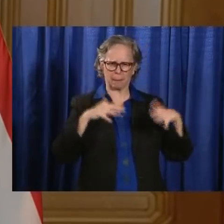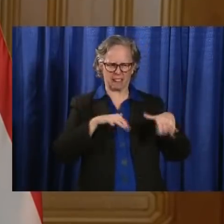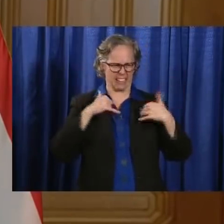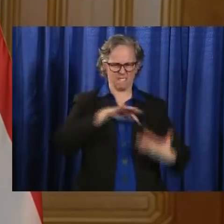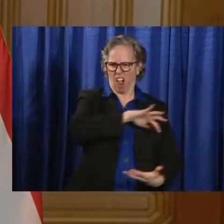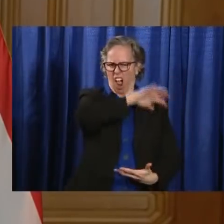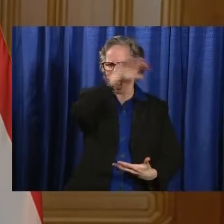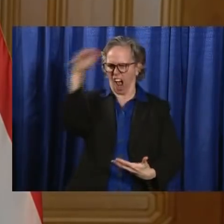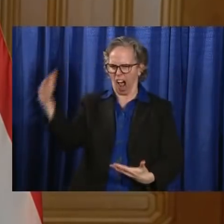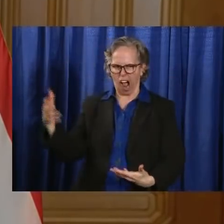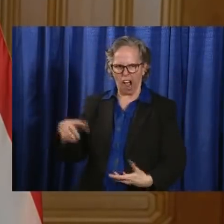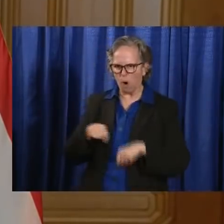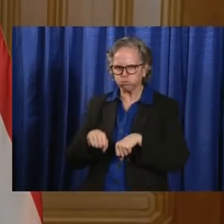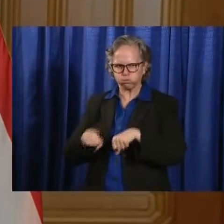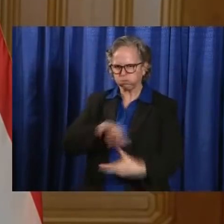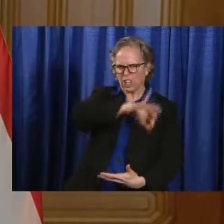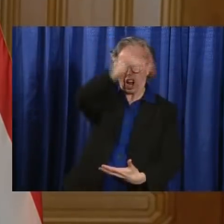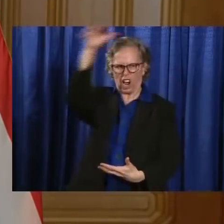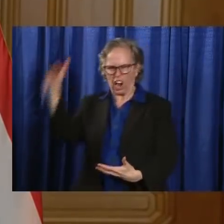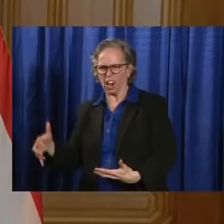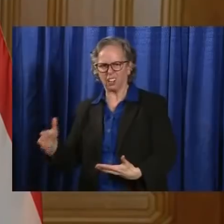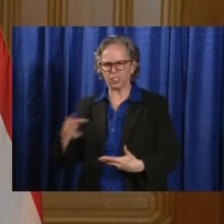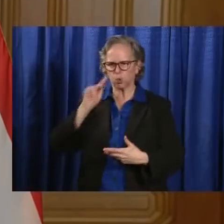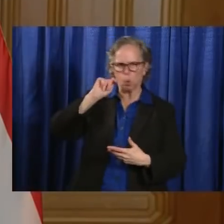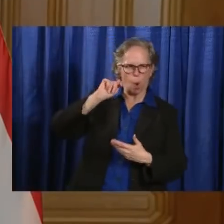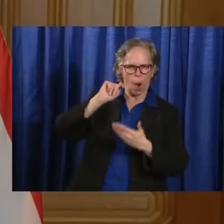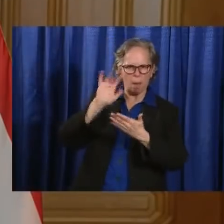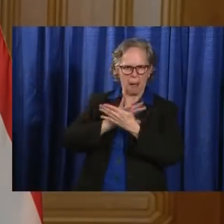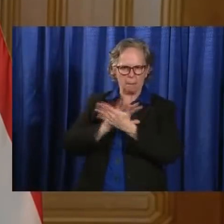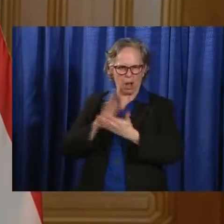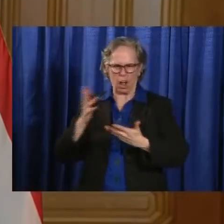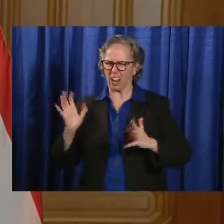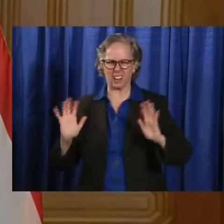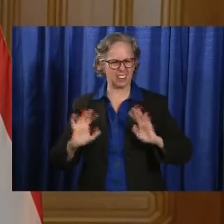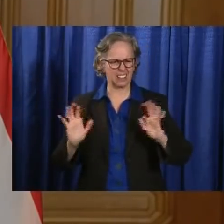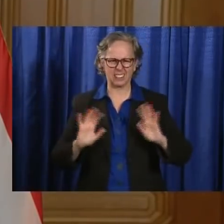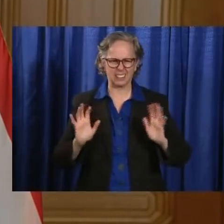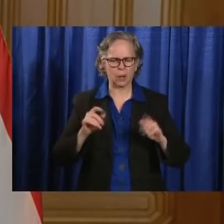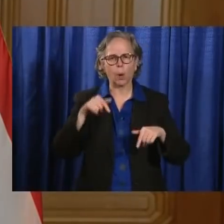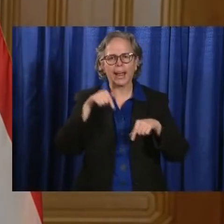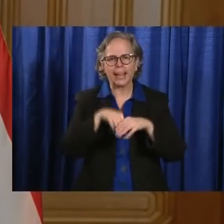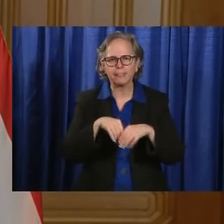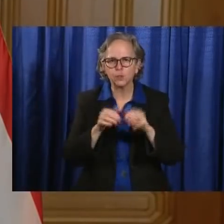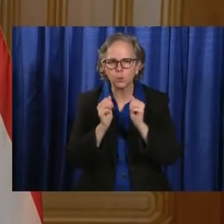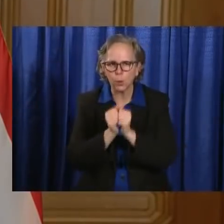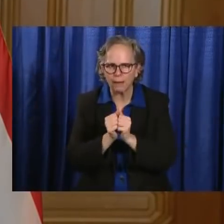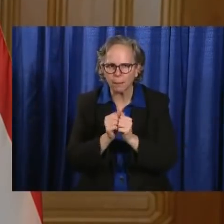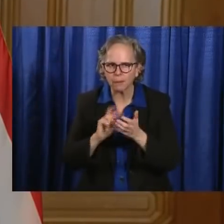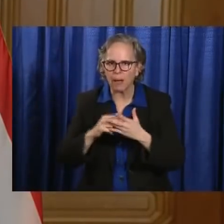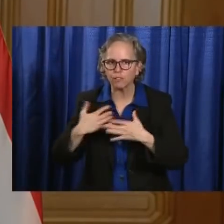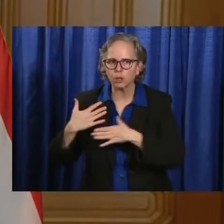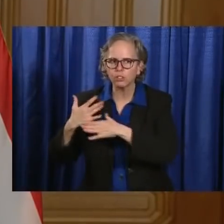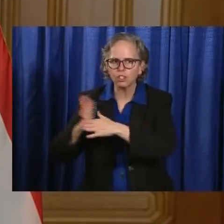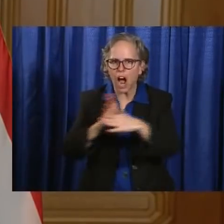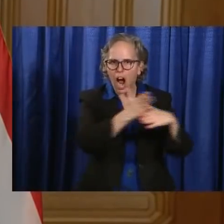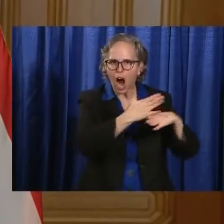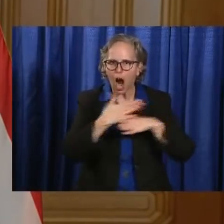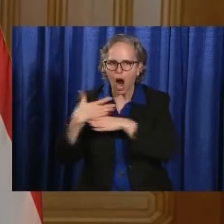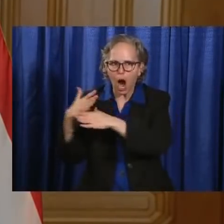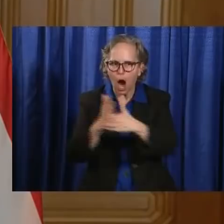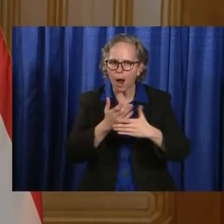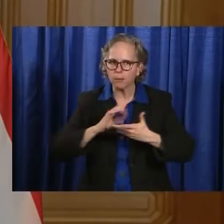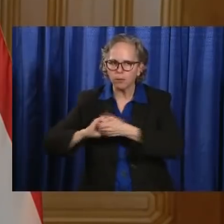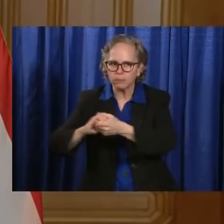other things. So I think, look, we're all in this together. We have to take care of each other, and part of taking care of each other is making sure that we're not